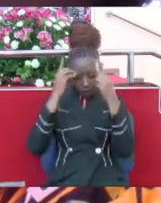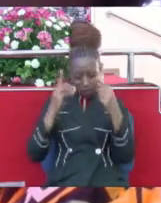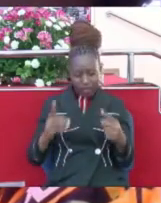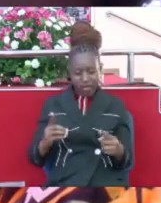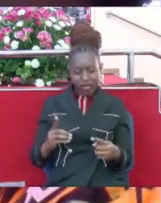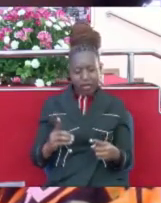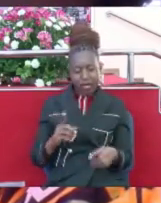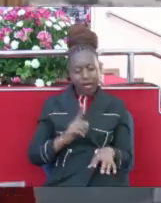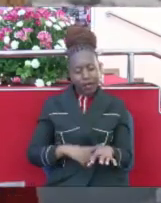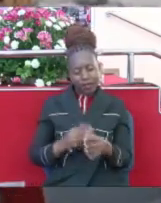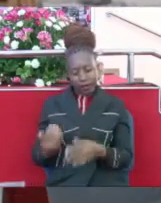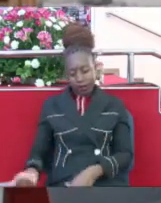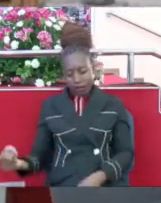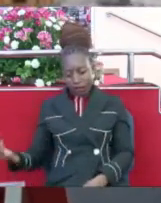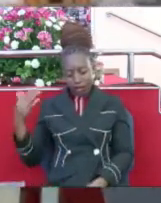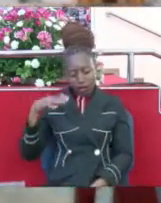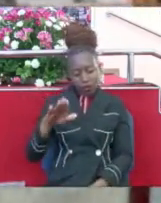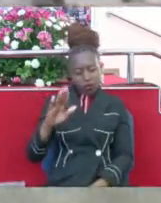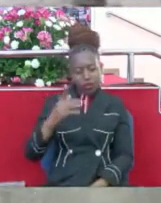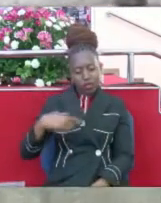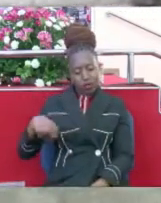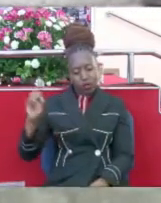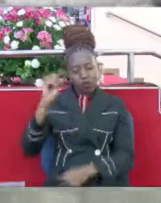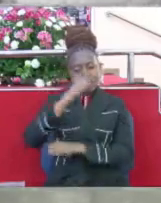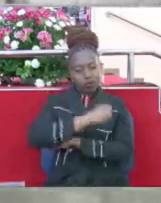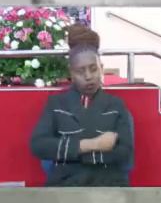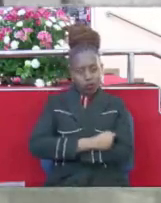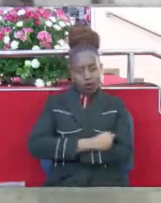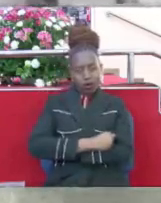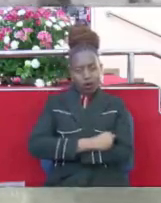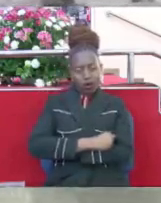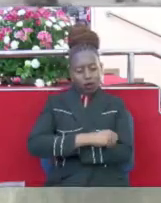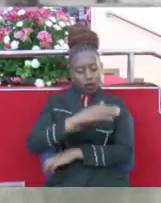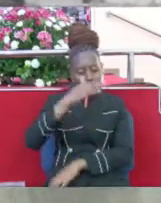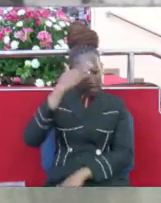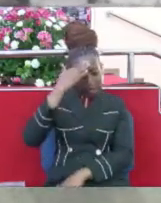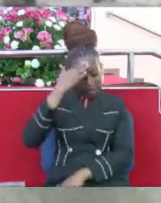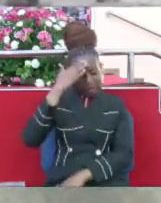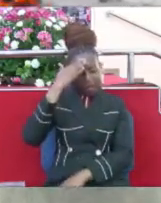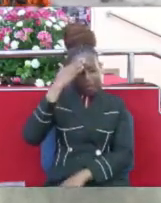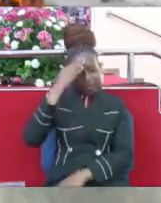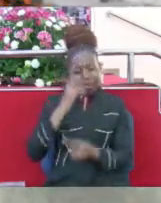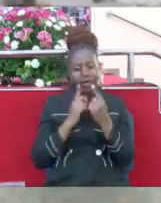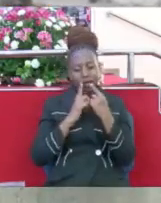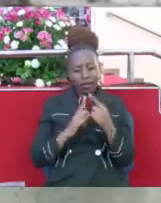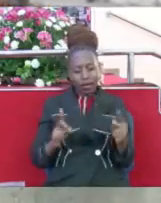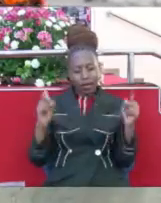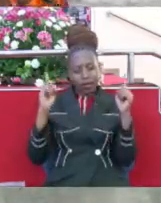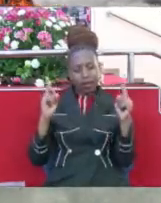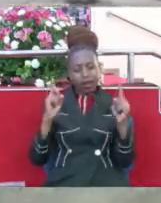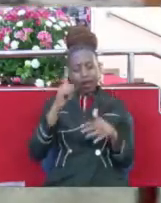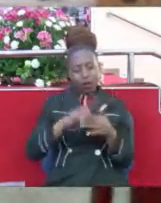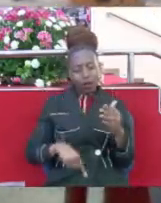go out to school, you will be laying hands on them, decreeing and declaring what must happen in